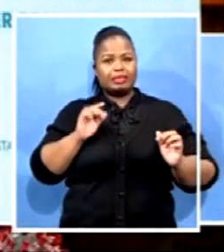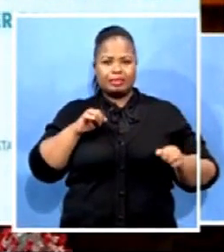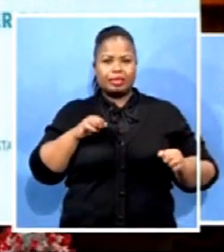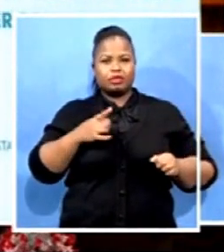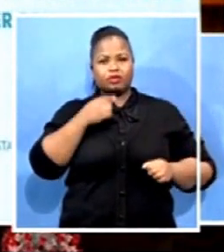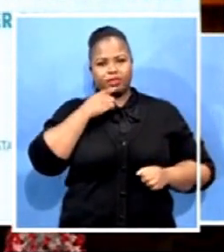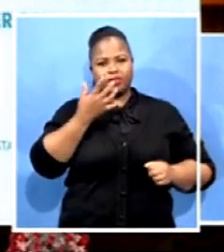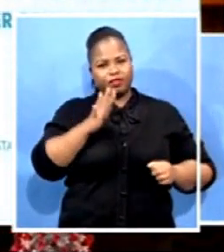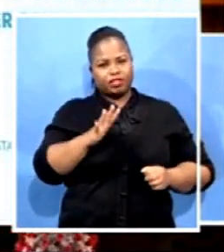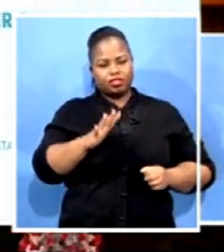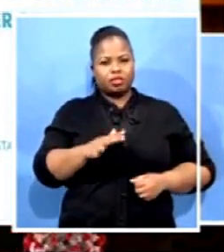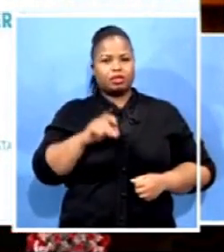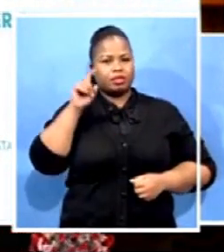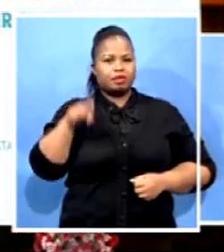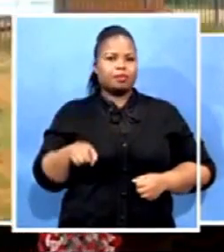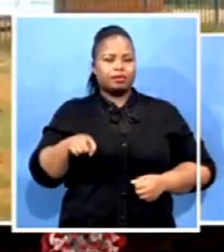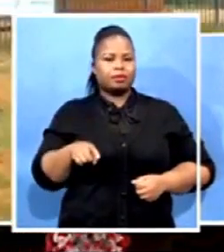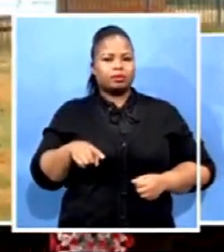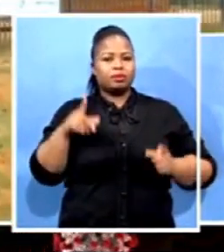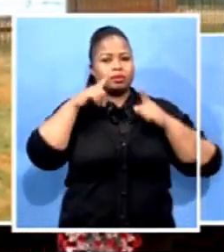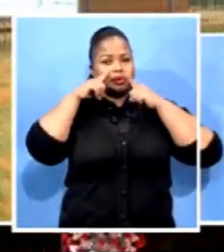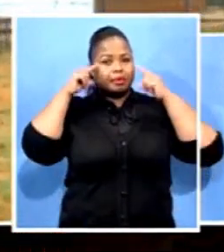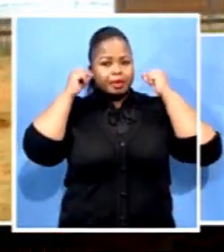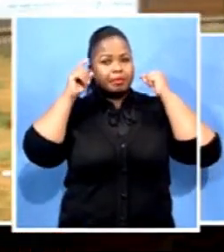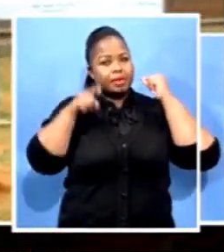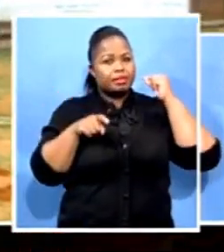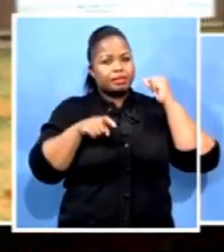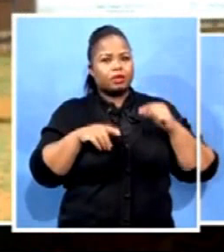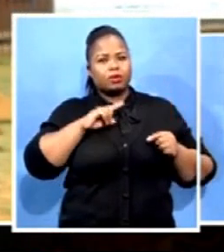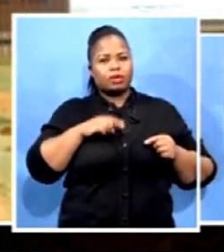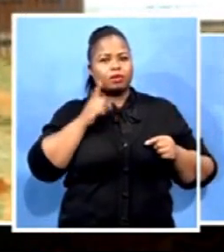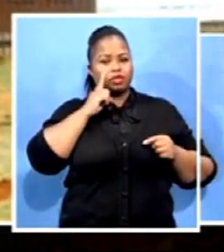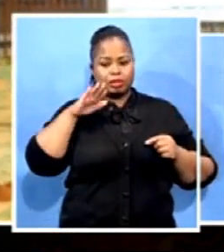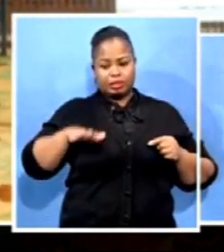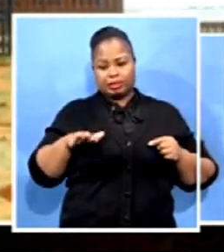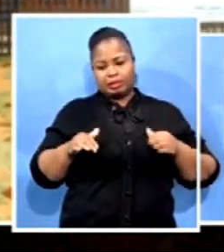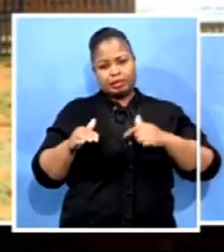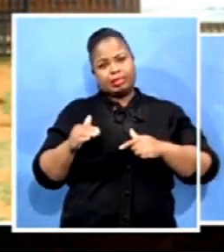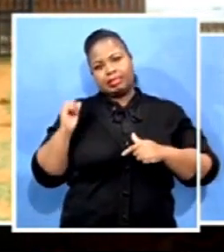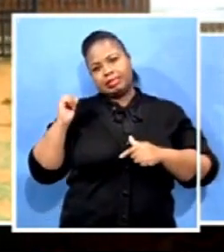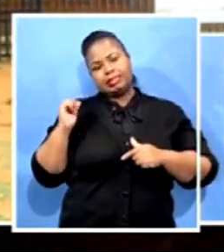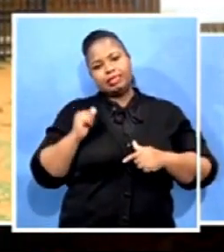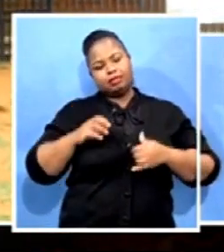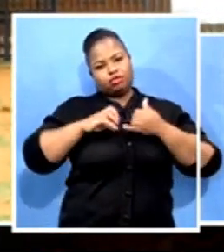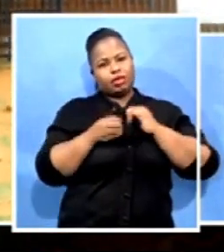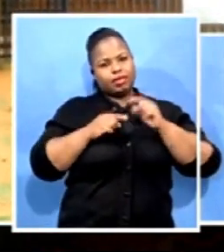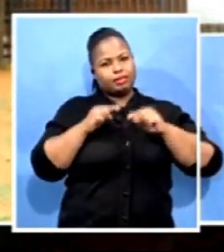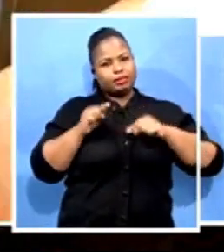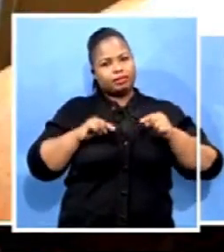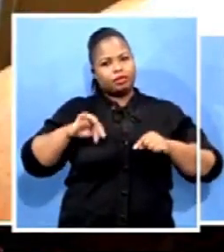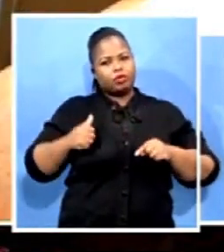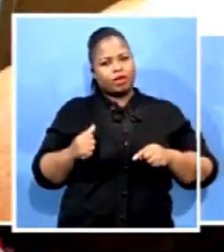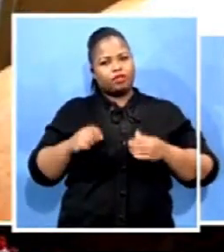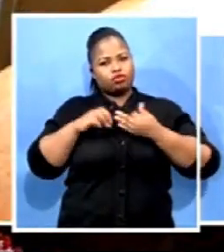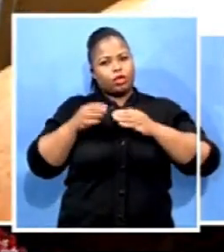wear masks. I mean, I was just looking at my child yesterday trying on the various masks that my wife was trying to sew for him. And he was